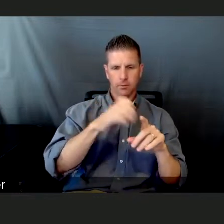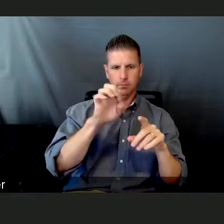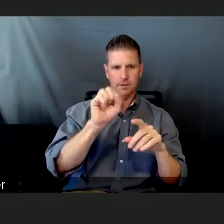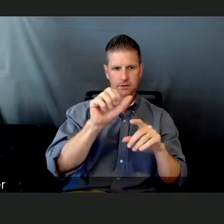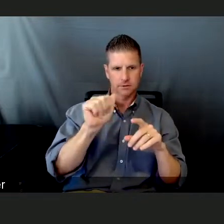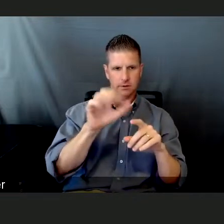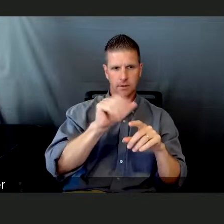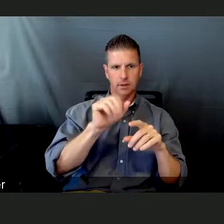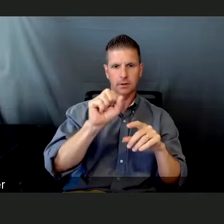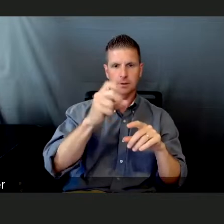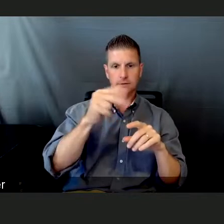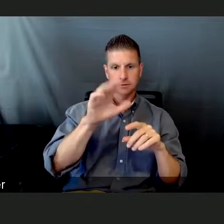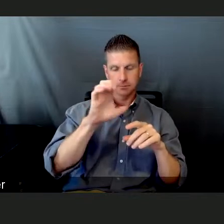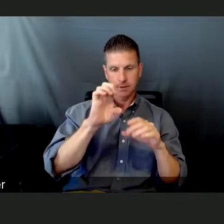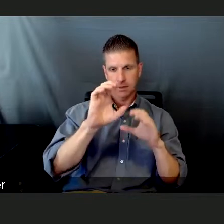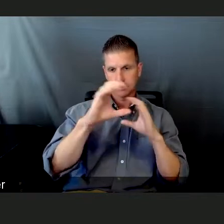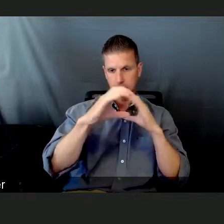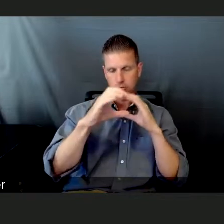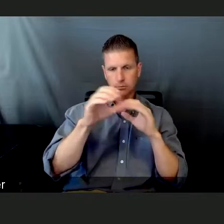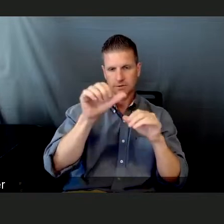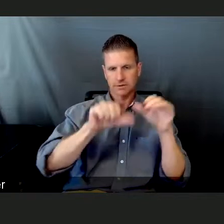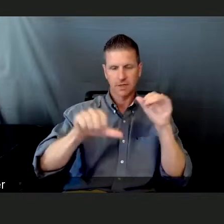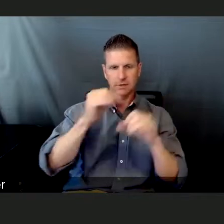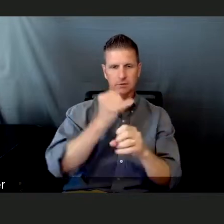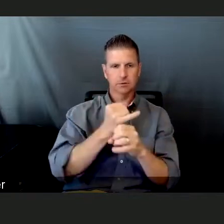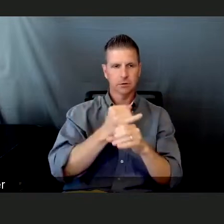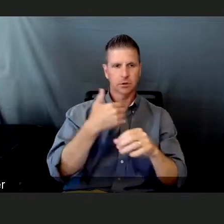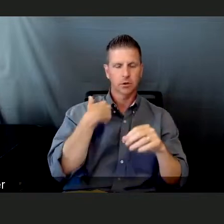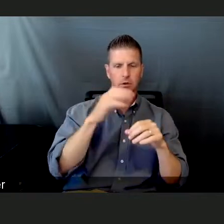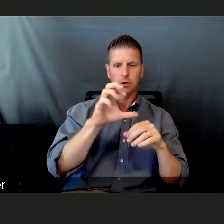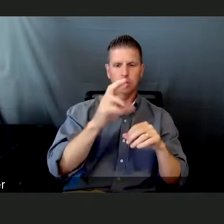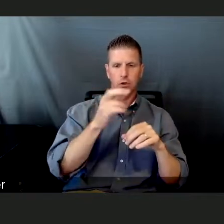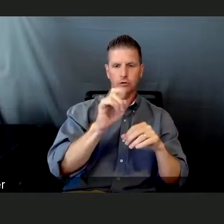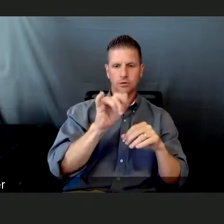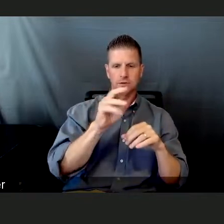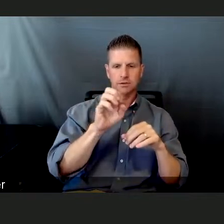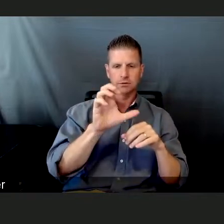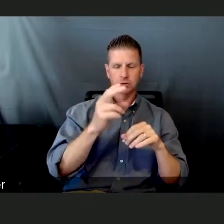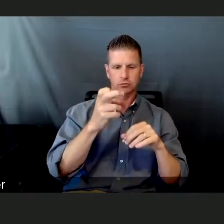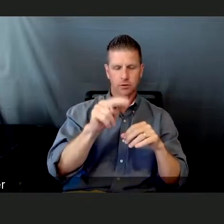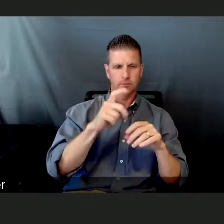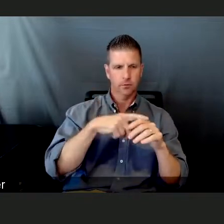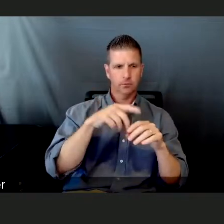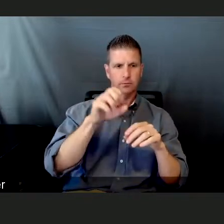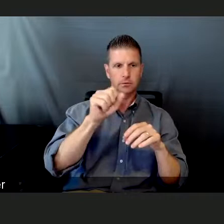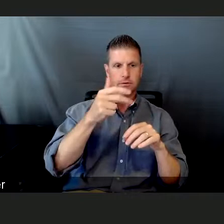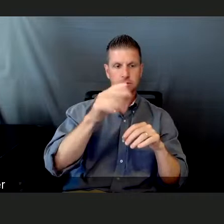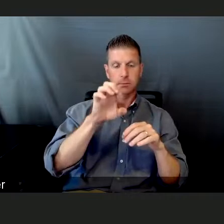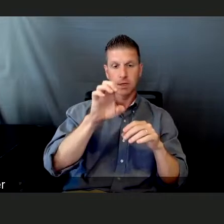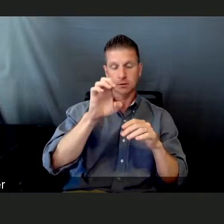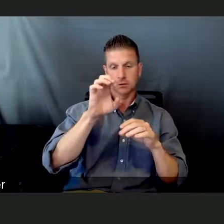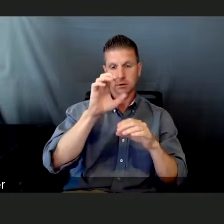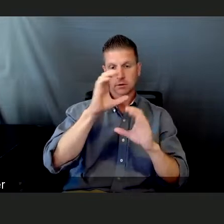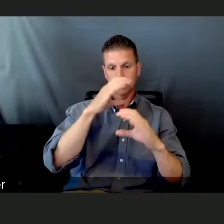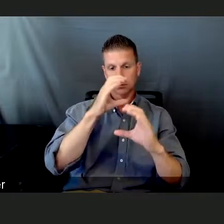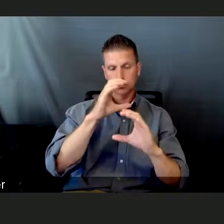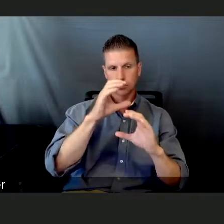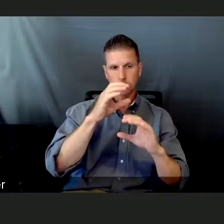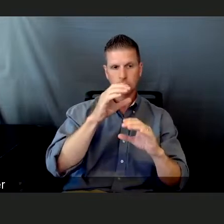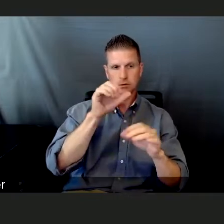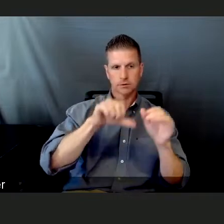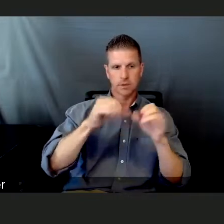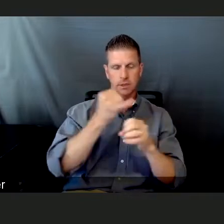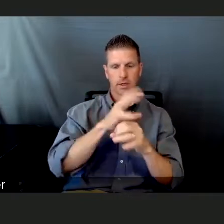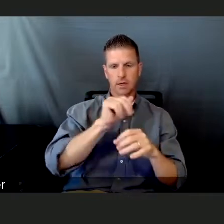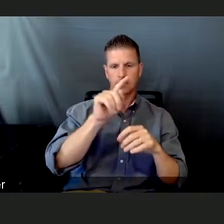Space Telescope Science Institute. We have Christine Chun from the Space Telescope Science Institute. And we have Taylor